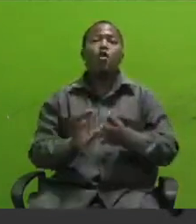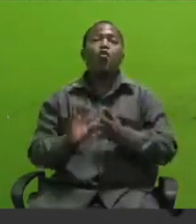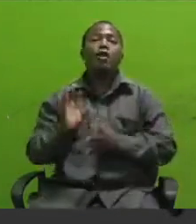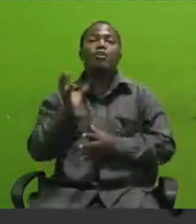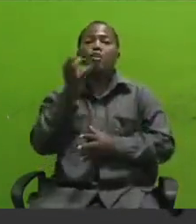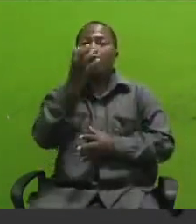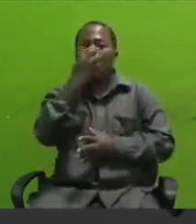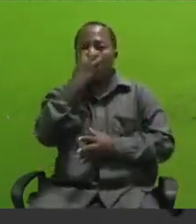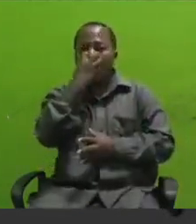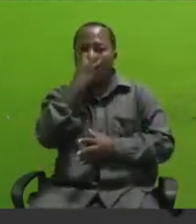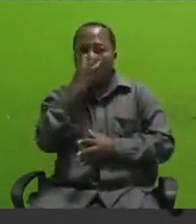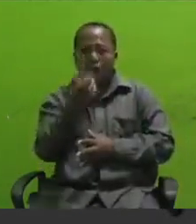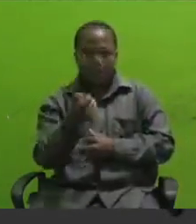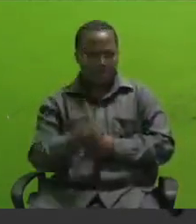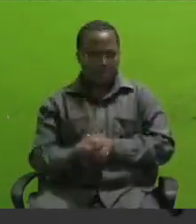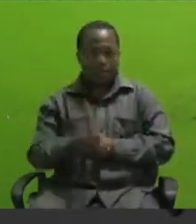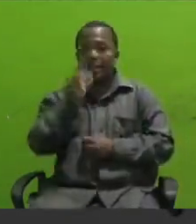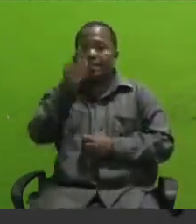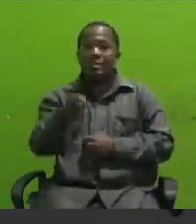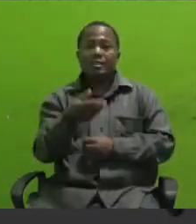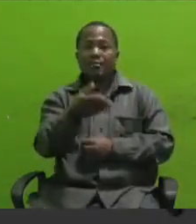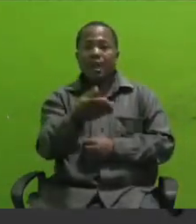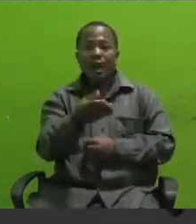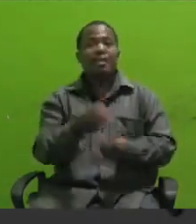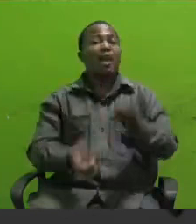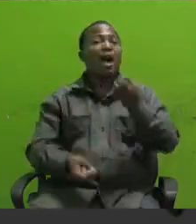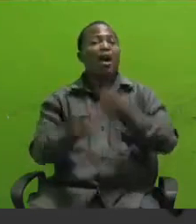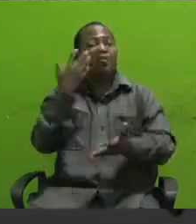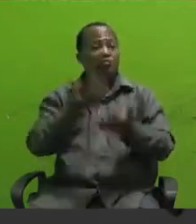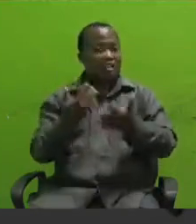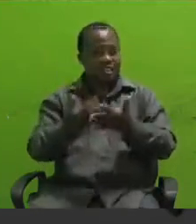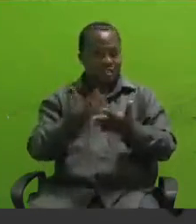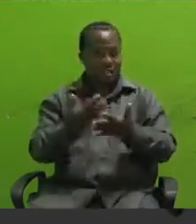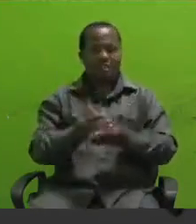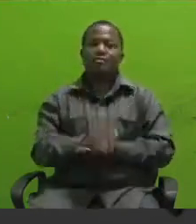can stimulate a burning substance to burn efficiently and faster.